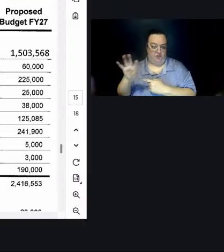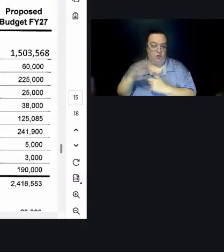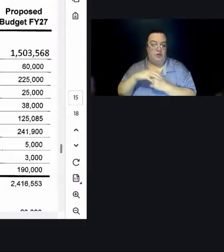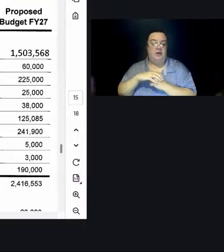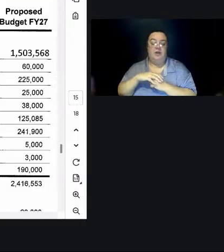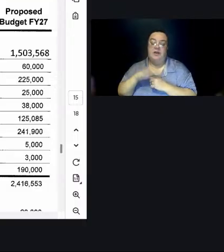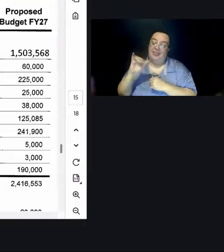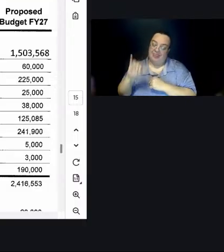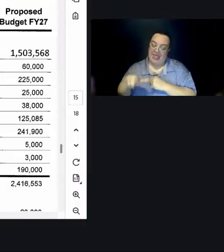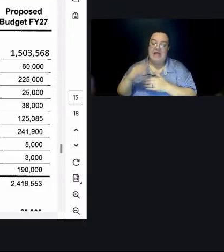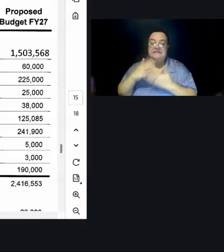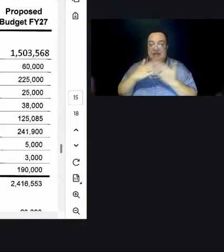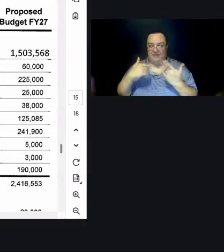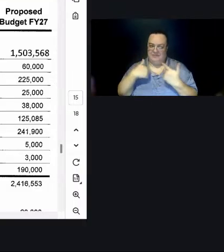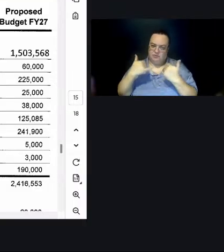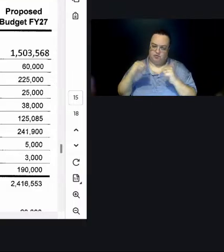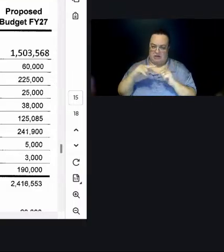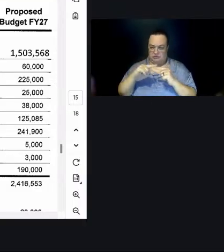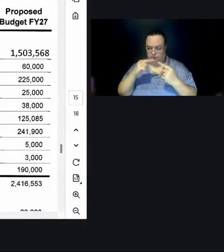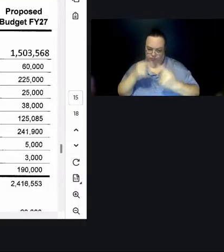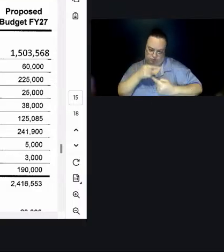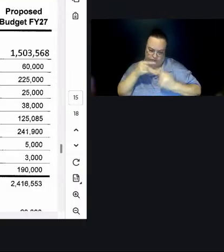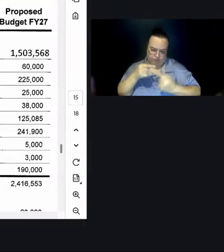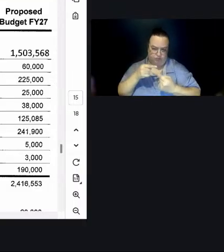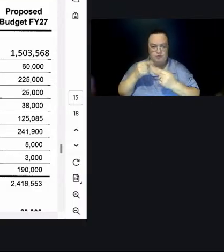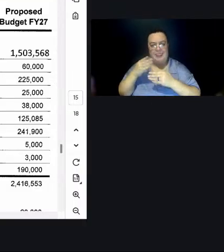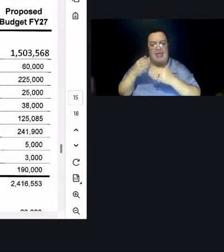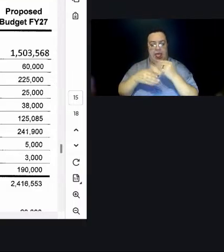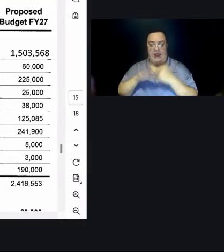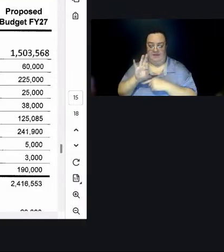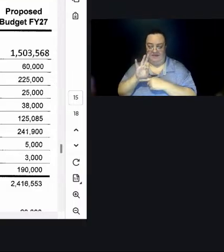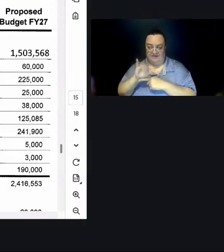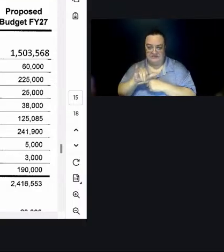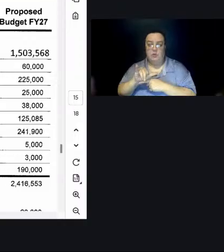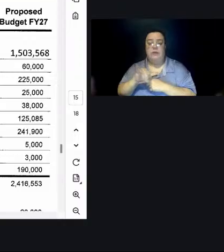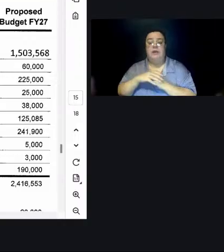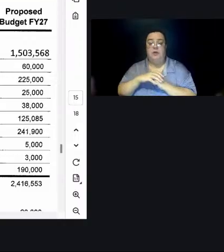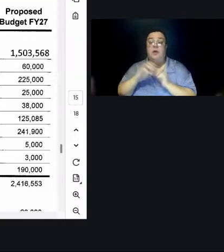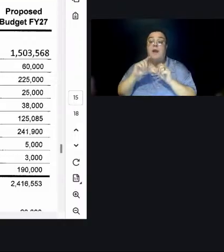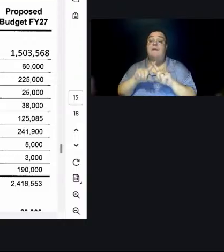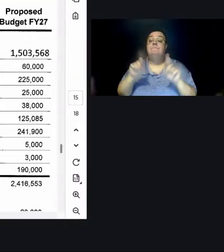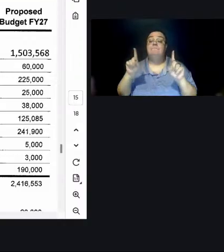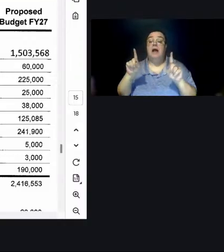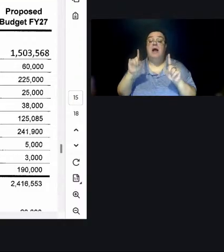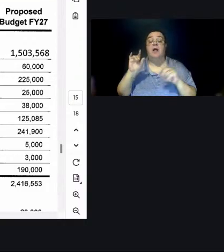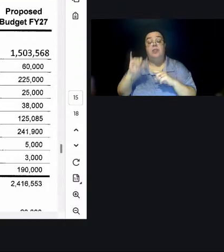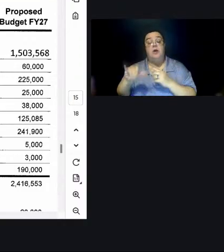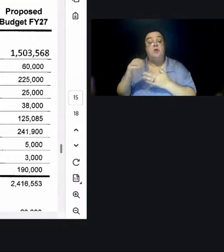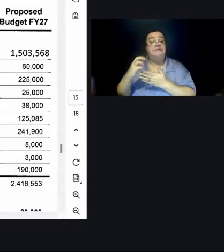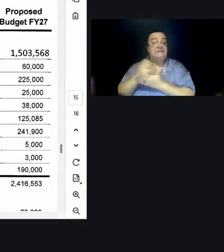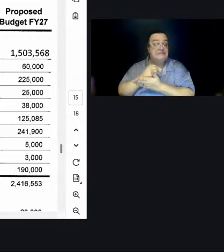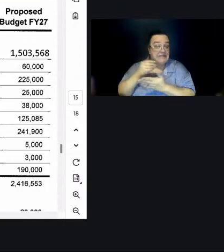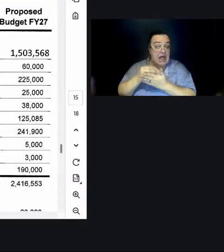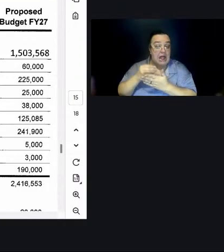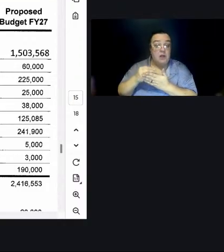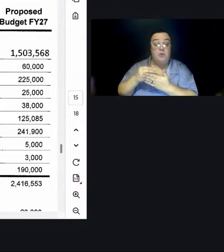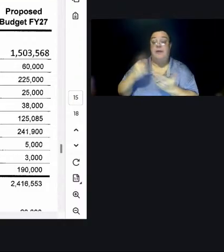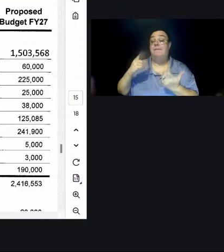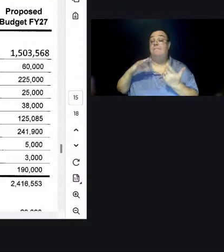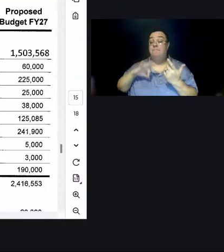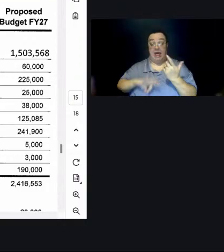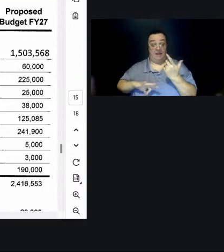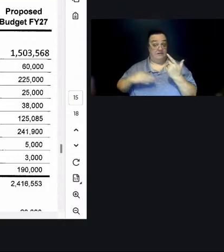That's something that I'm trying to wrestle with as we end the fiscal year. But those salary and benefits are